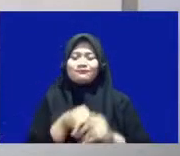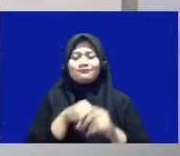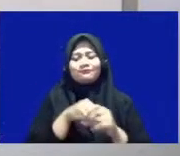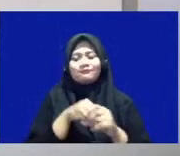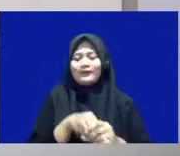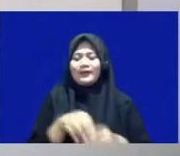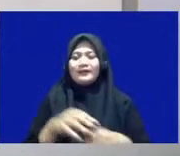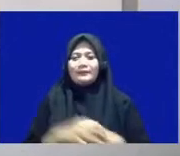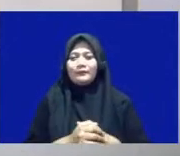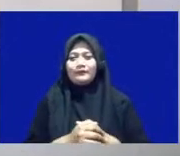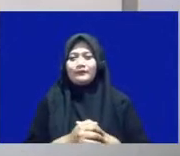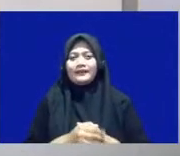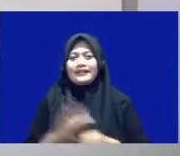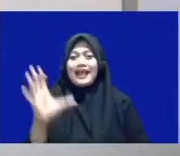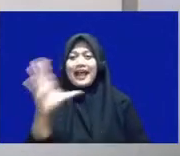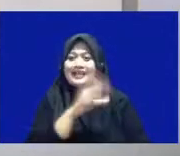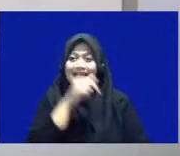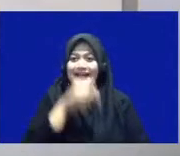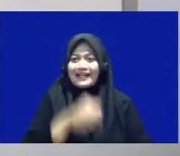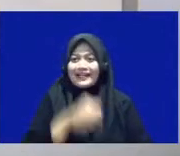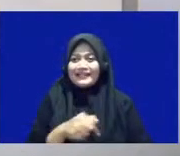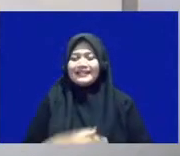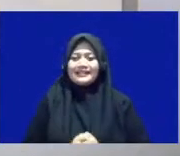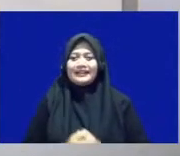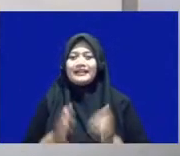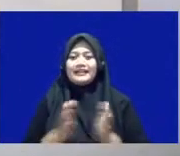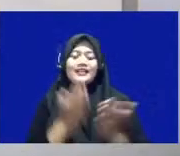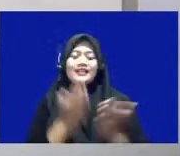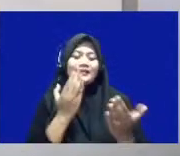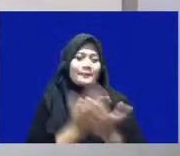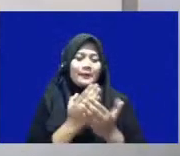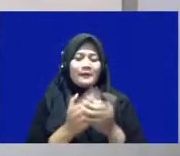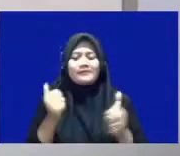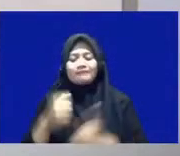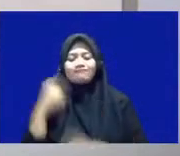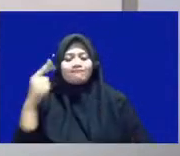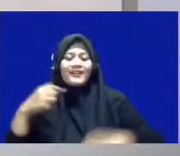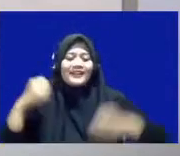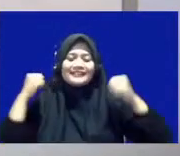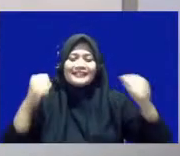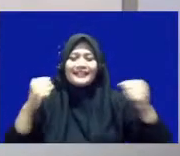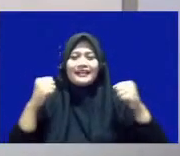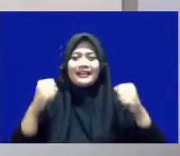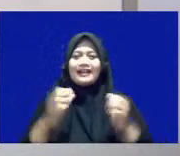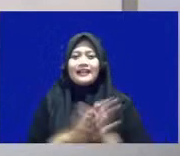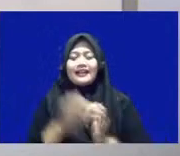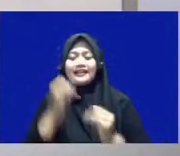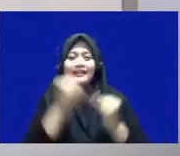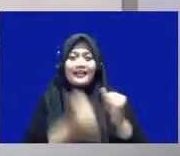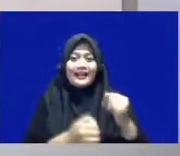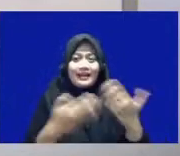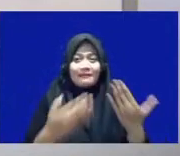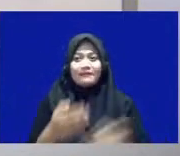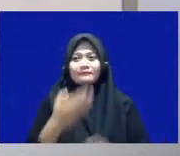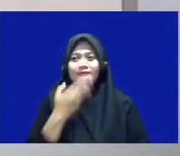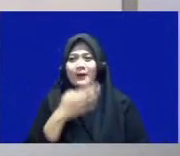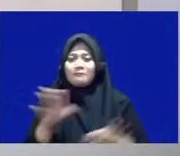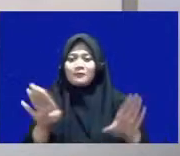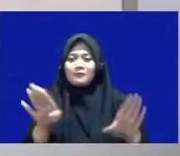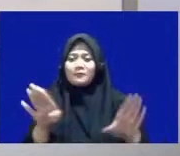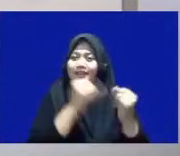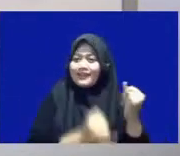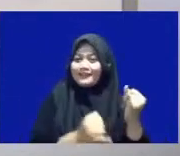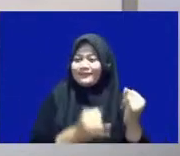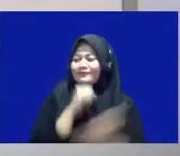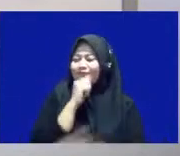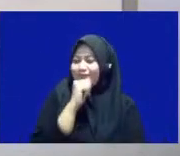and stay healthy for you. So ladies and gentlemen, the last closing remarks will be delivered by Director Social